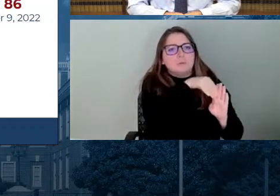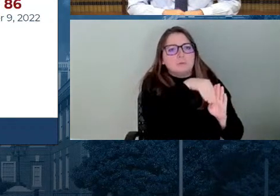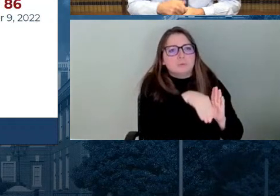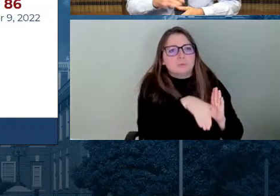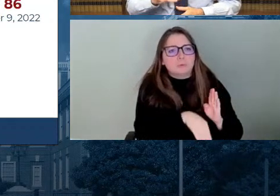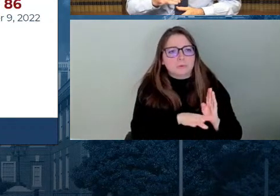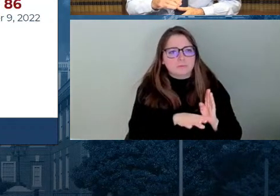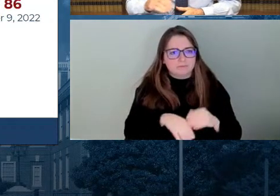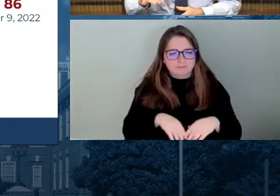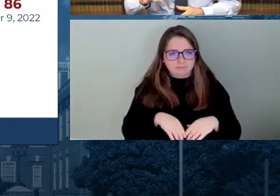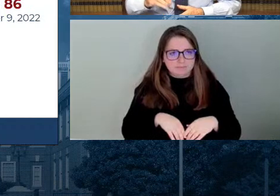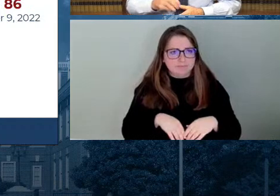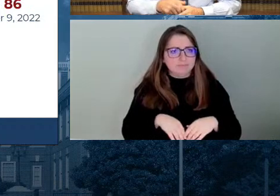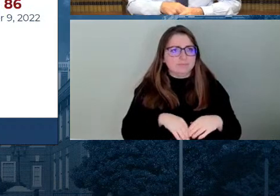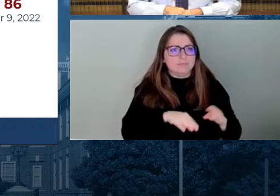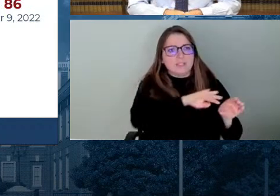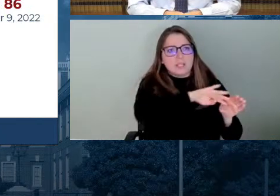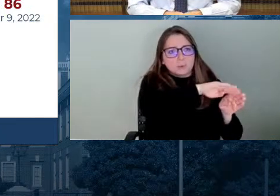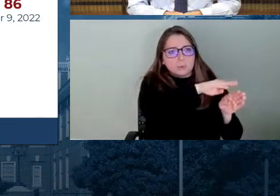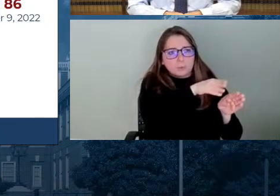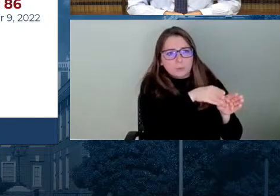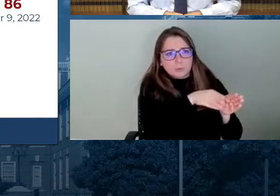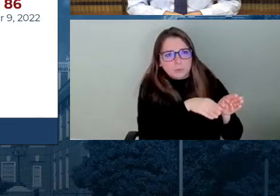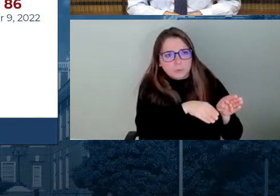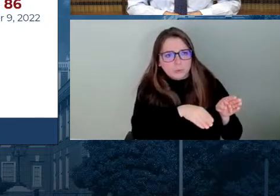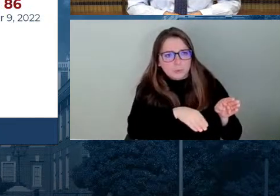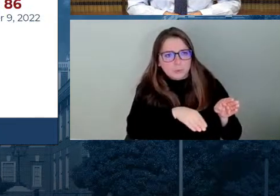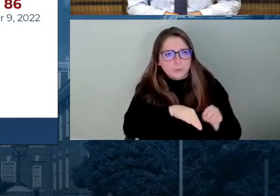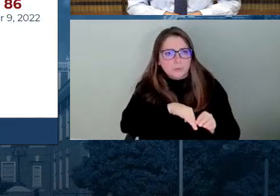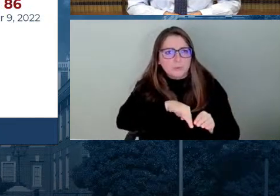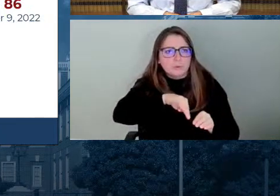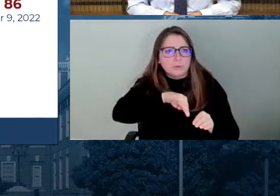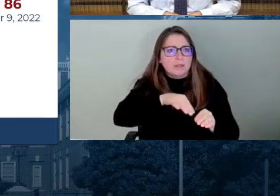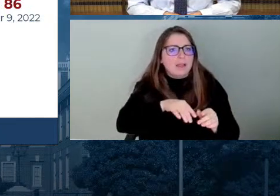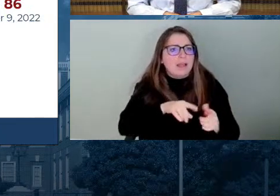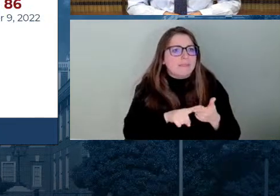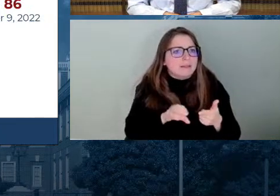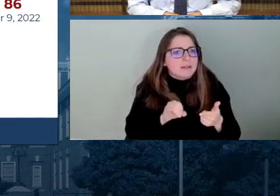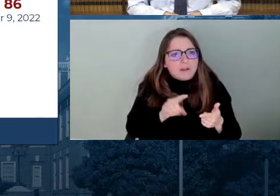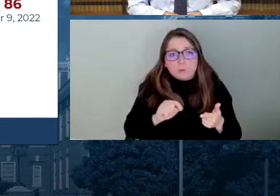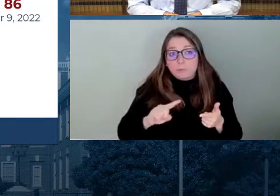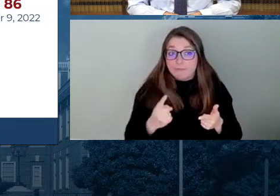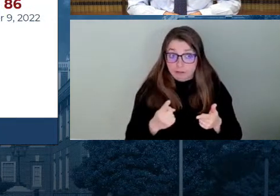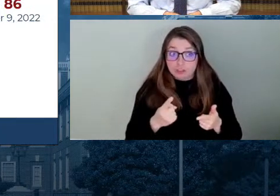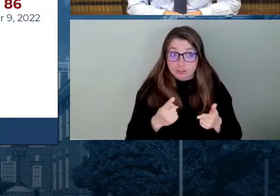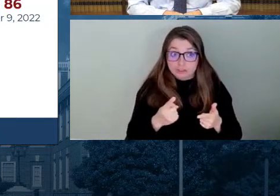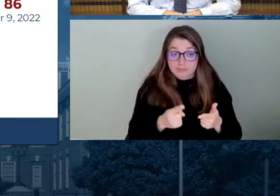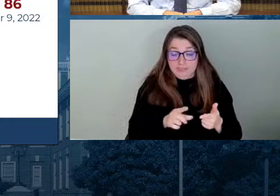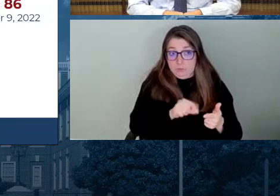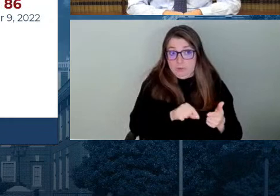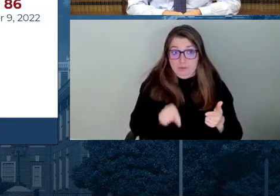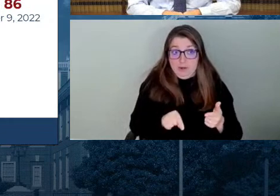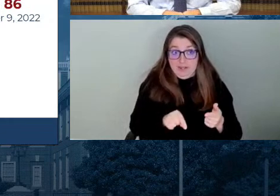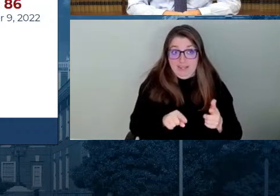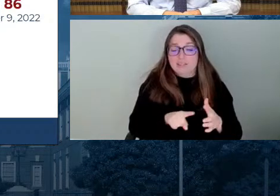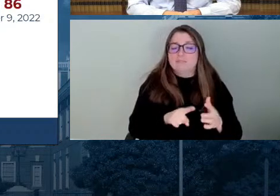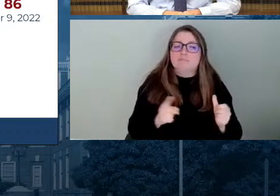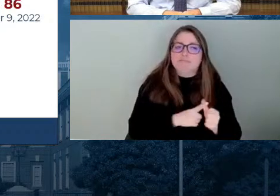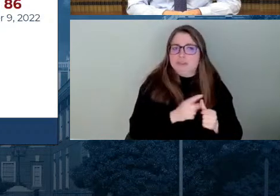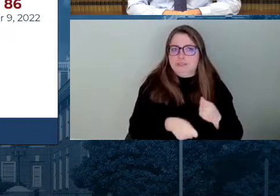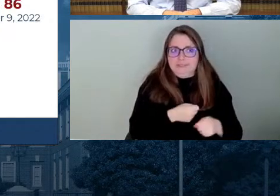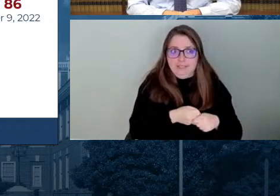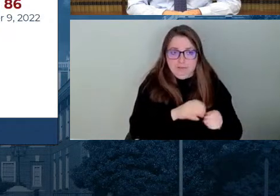into July. And then right where we are after the October 1st there is the run-up for the first year, which peaked in January